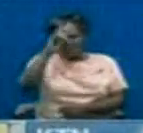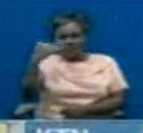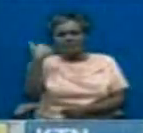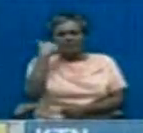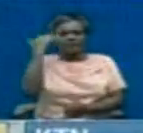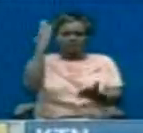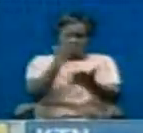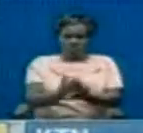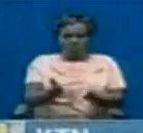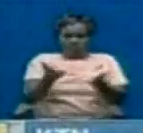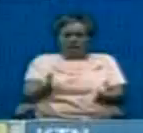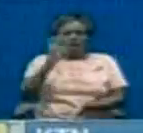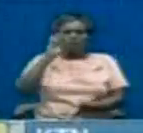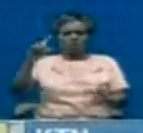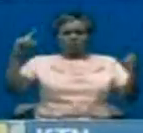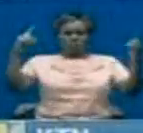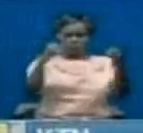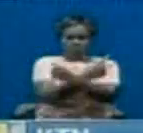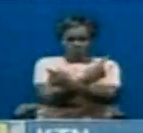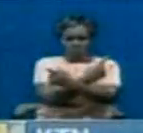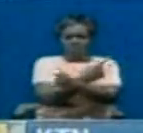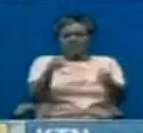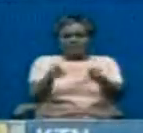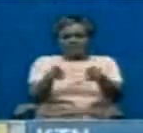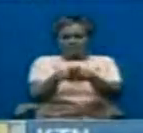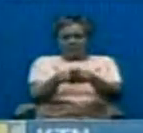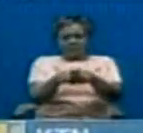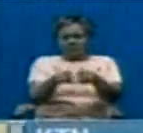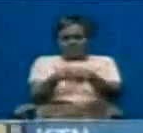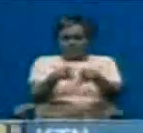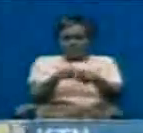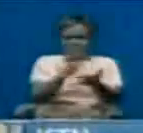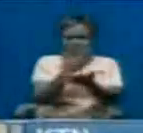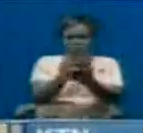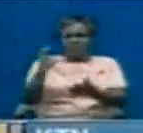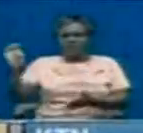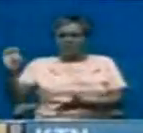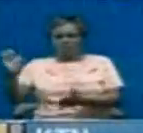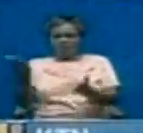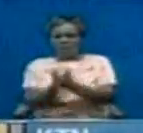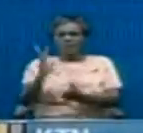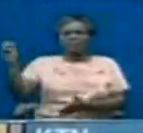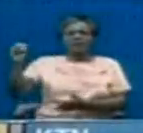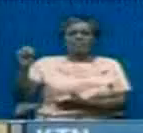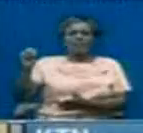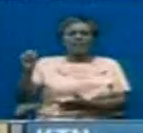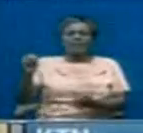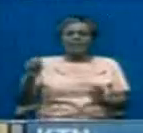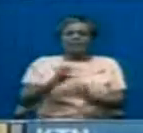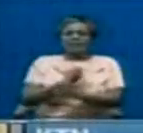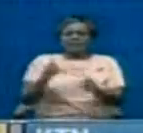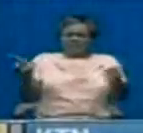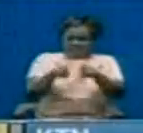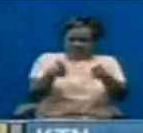disease. Let's look at the difference and the similarity between Ebola and the Marburg fever. Now, it is very,